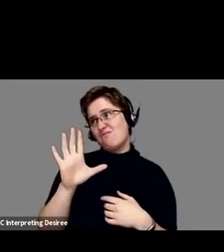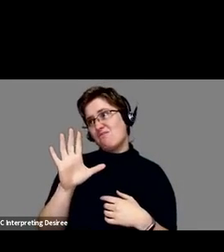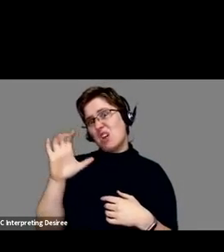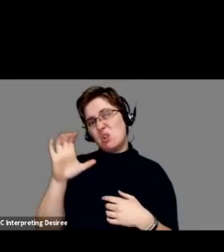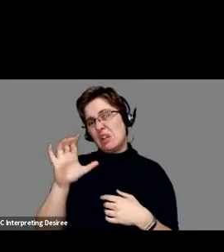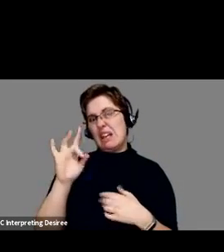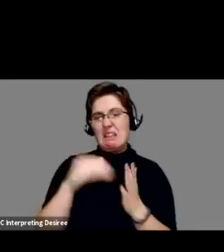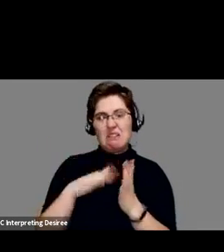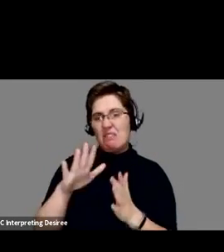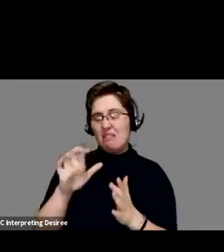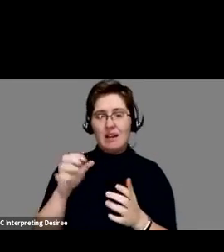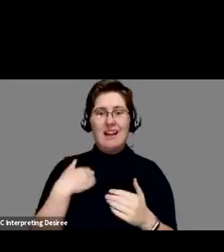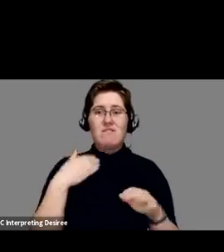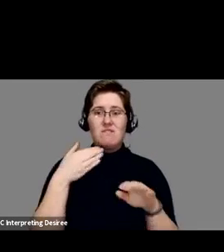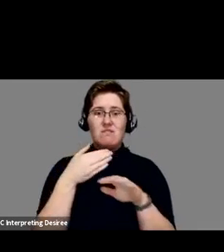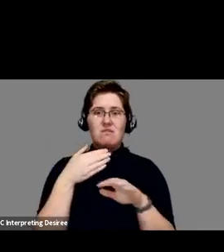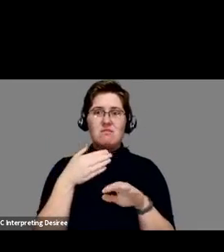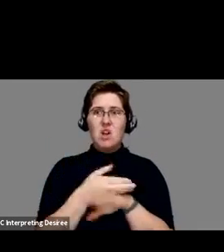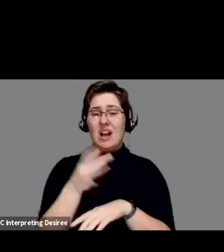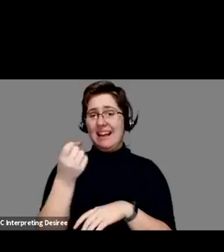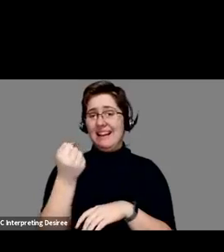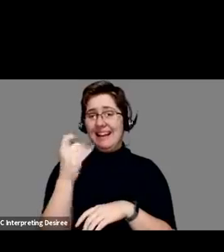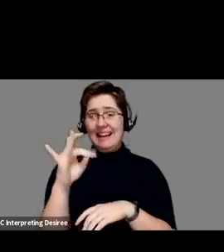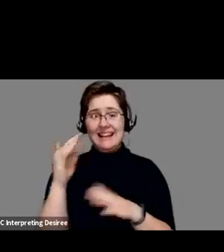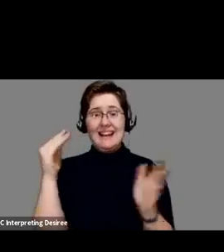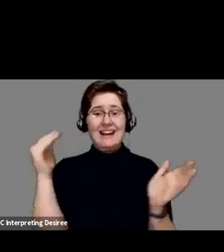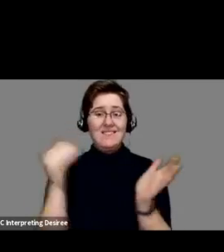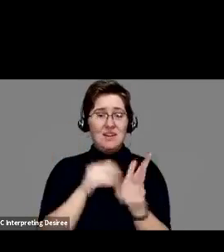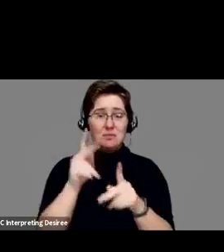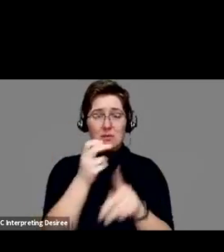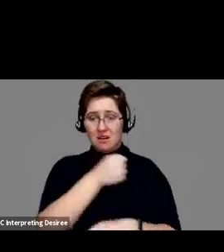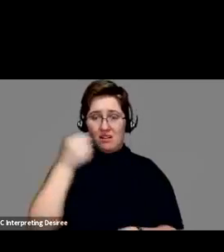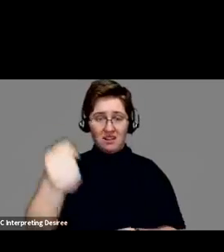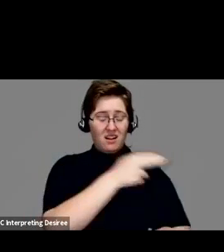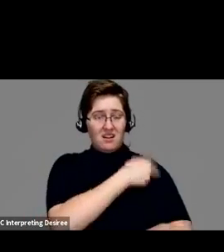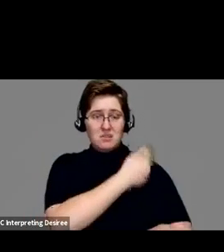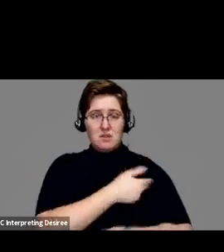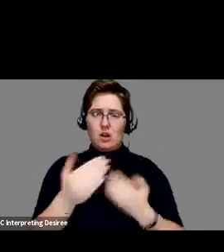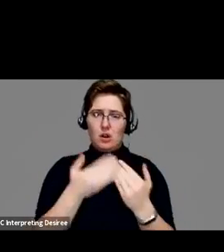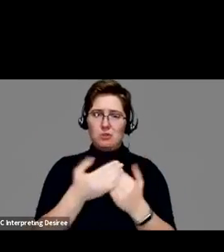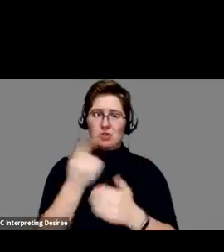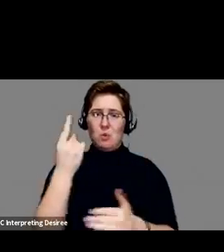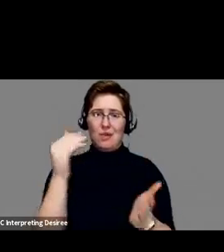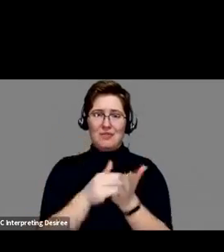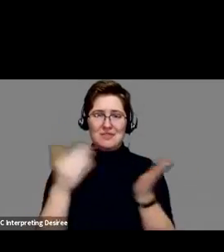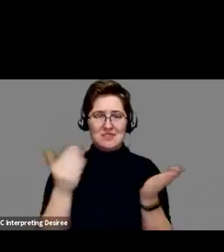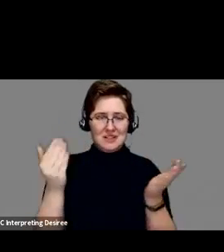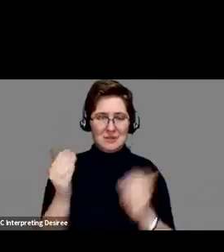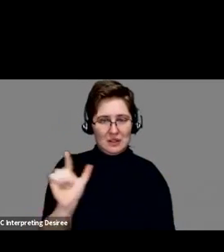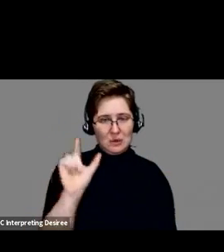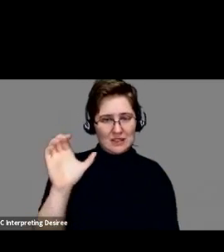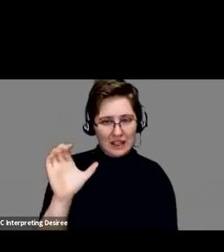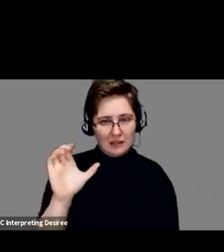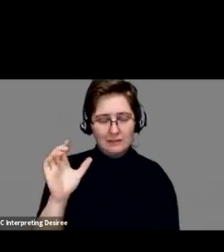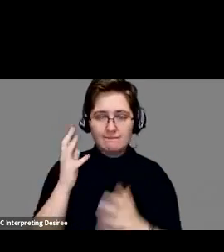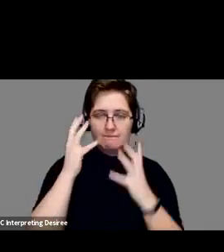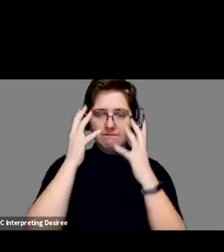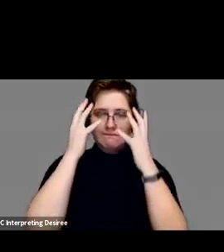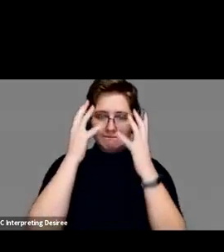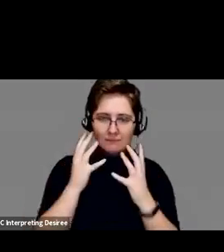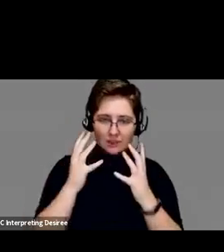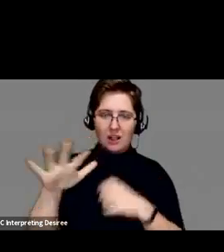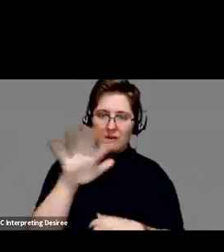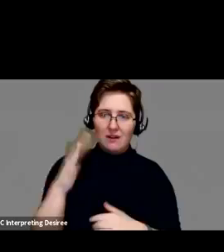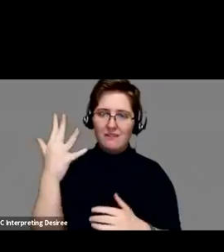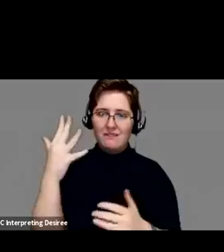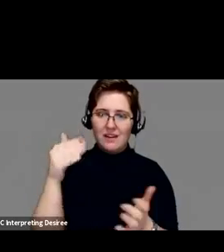18,000 hospitalizations across the state and almost 1,000 in Lucas County. Unfortunately, we've had about 5,000